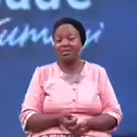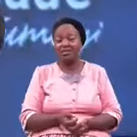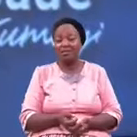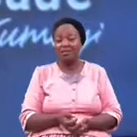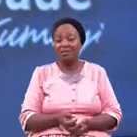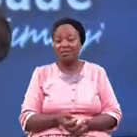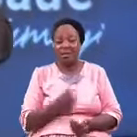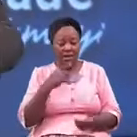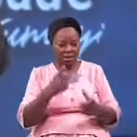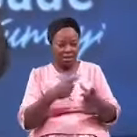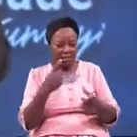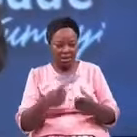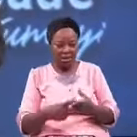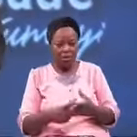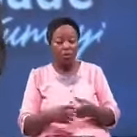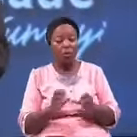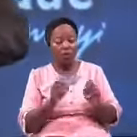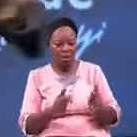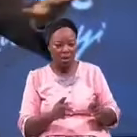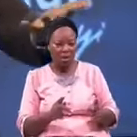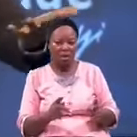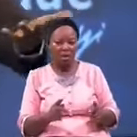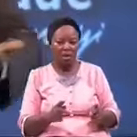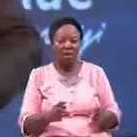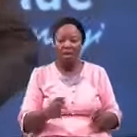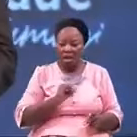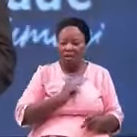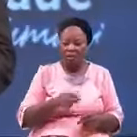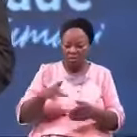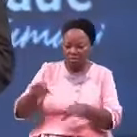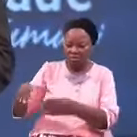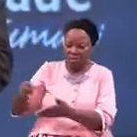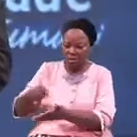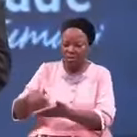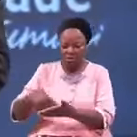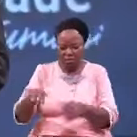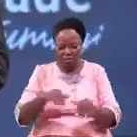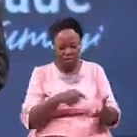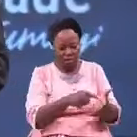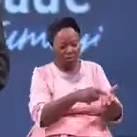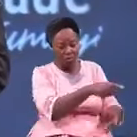and then okay back in i'll pay you this you do that